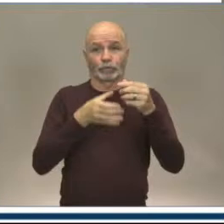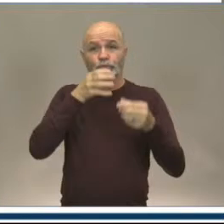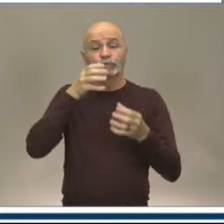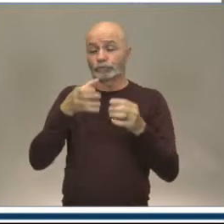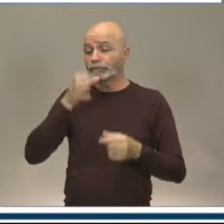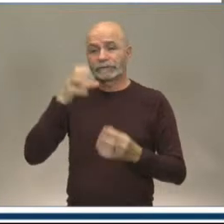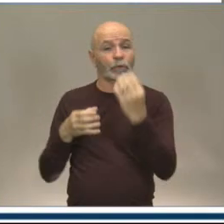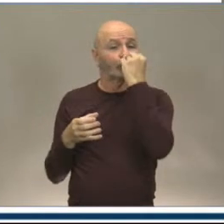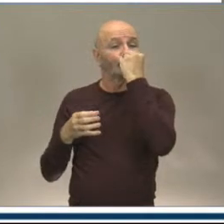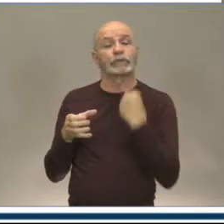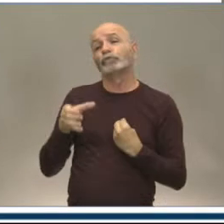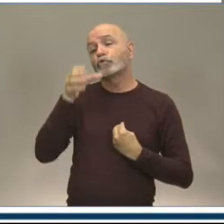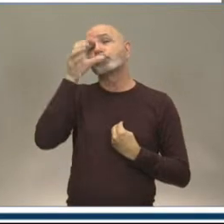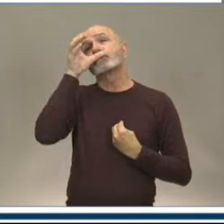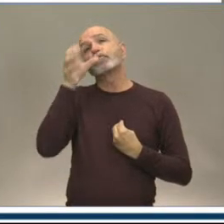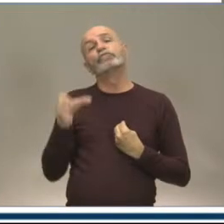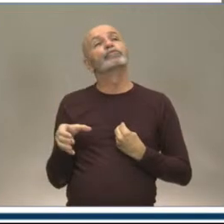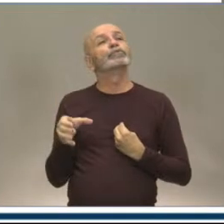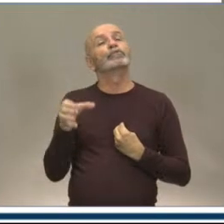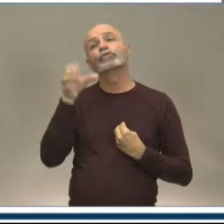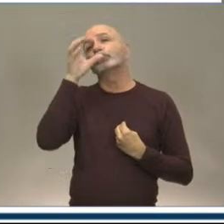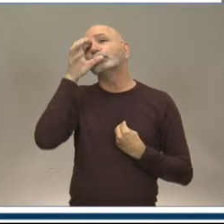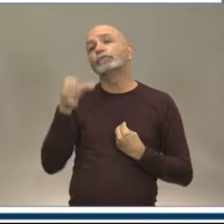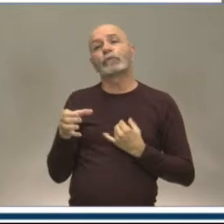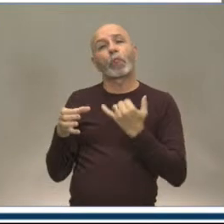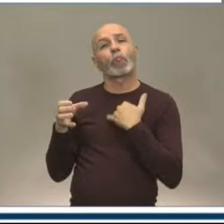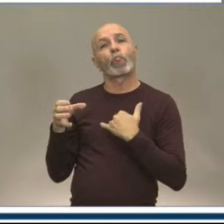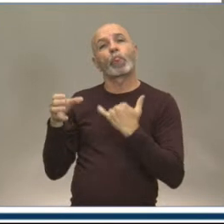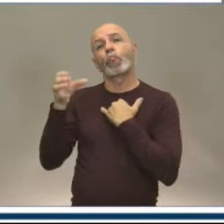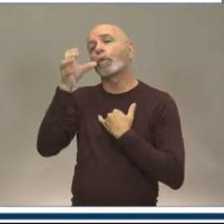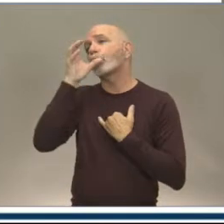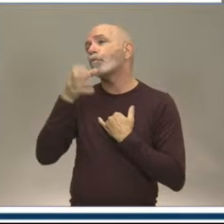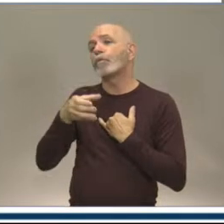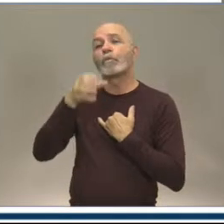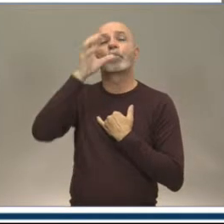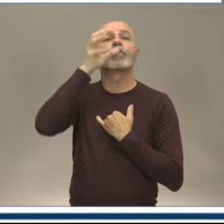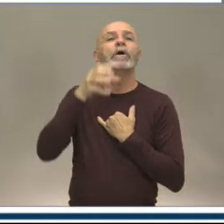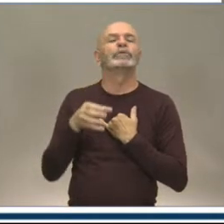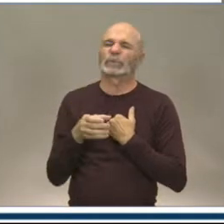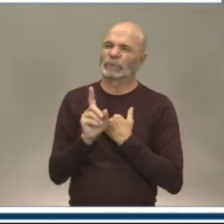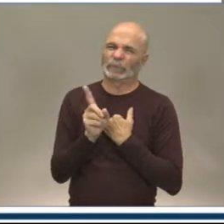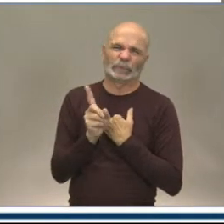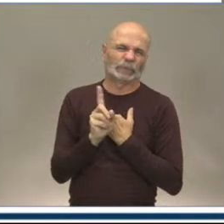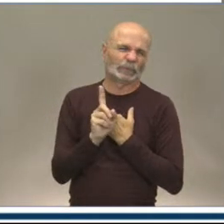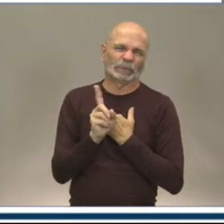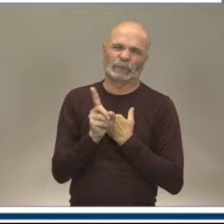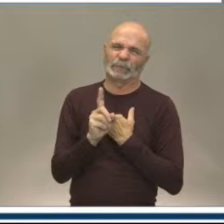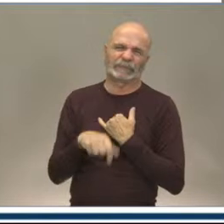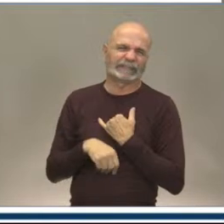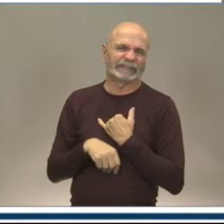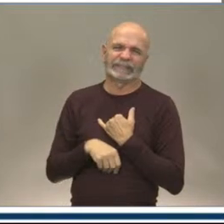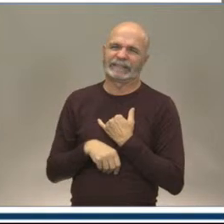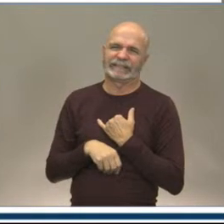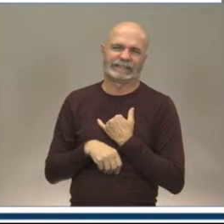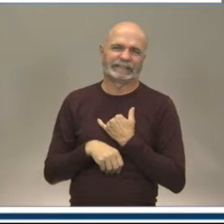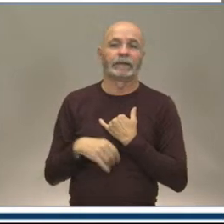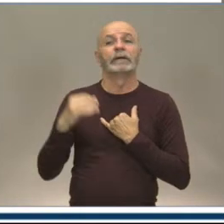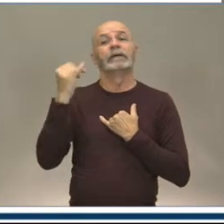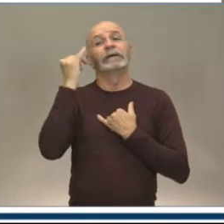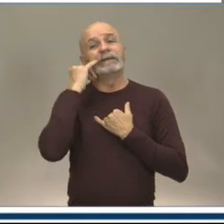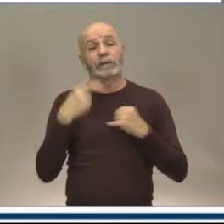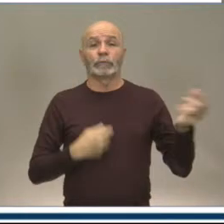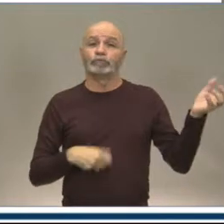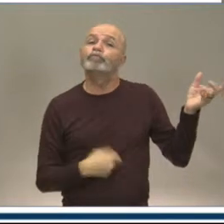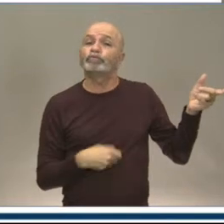during a concert or a hockey game allows you to take off your mask. If you're someone giving a performance as a singer or